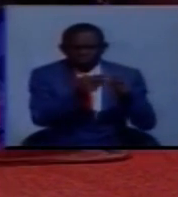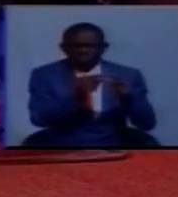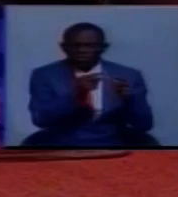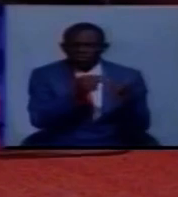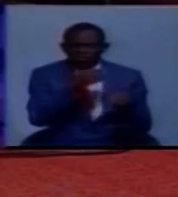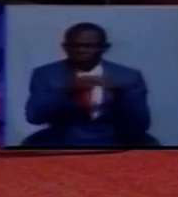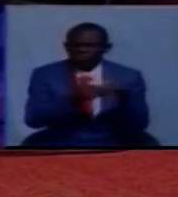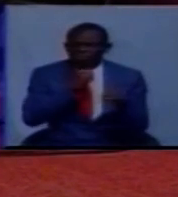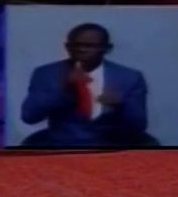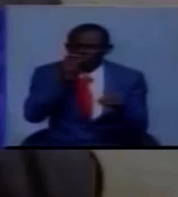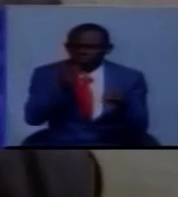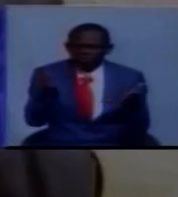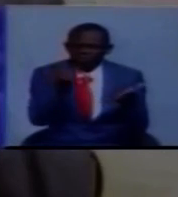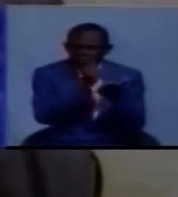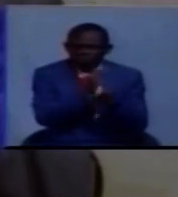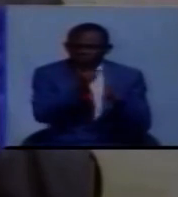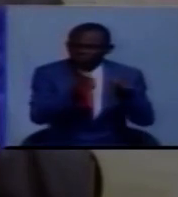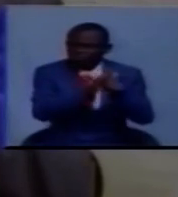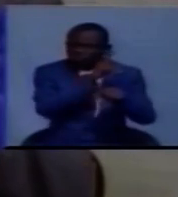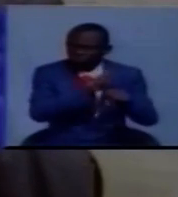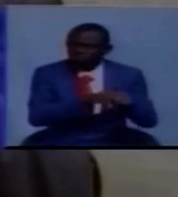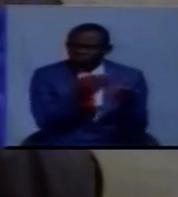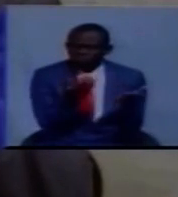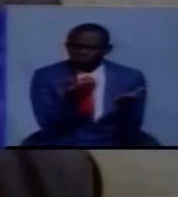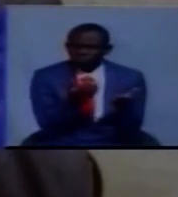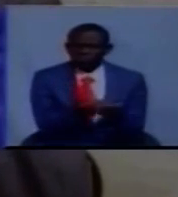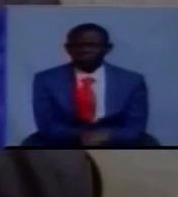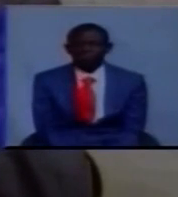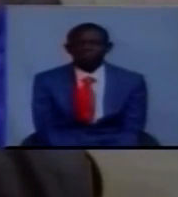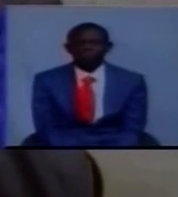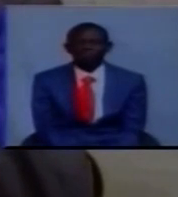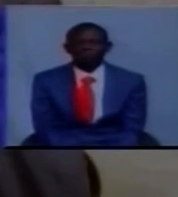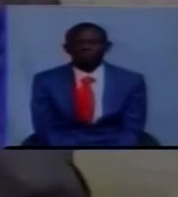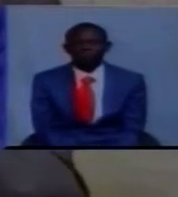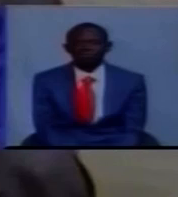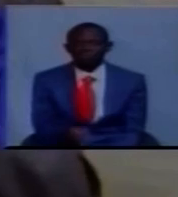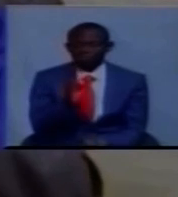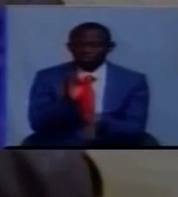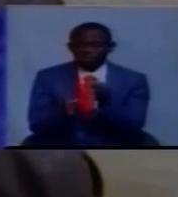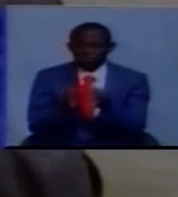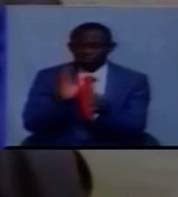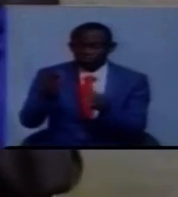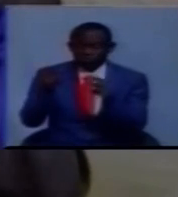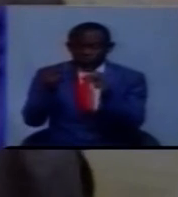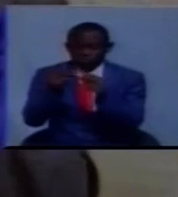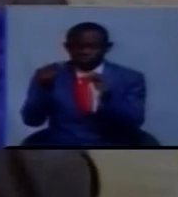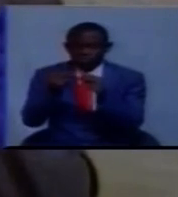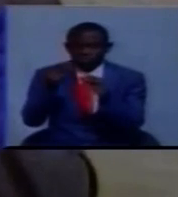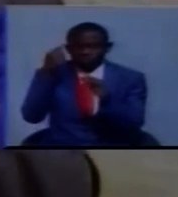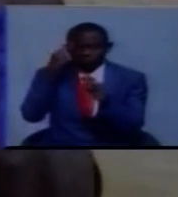on a permanent basis. Well, if the contract you have is on a permanent nature, the law says you